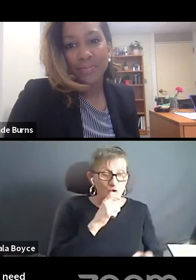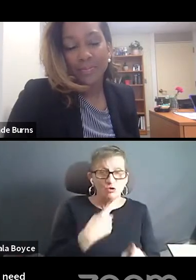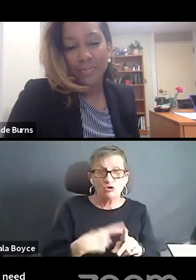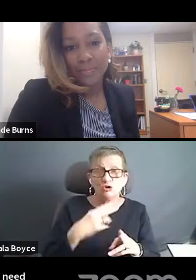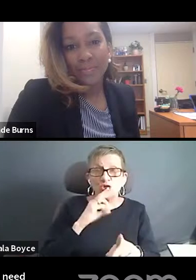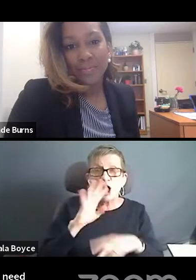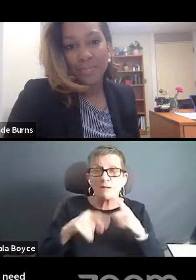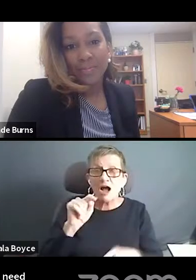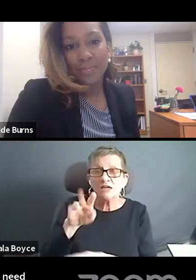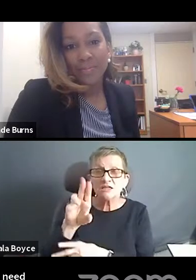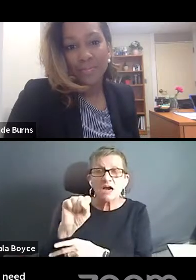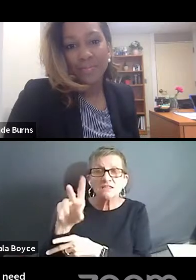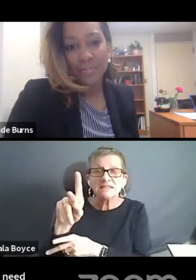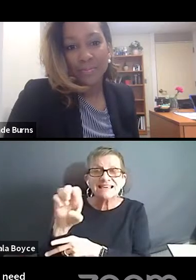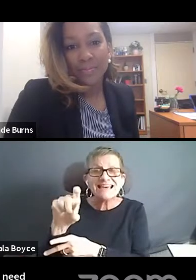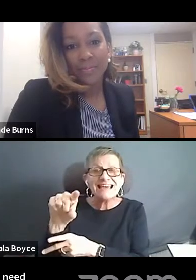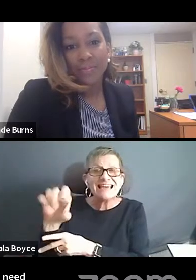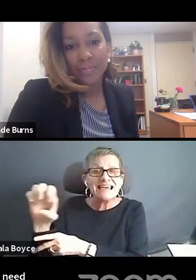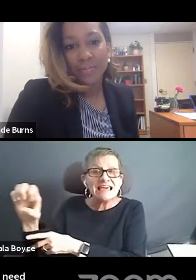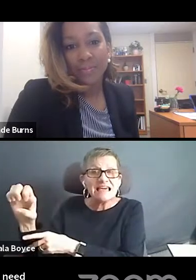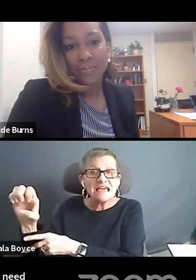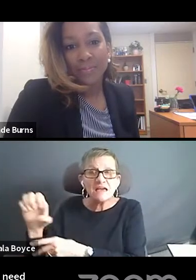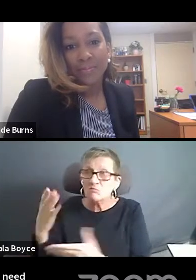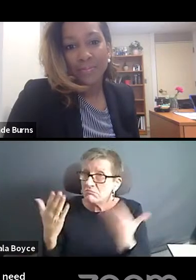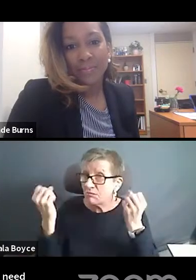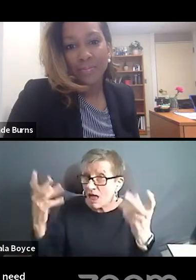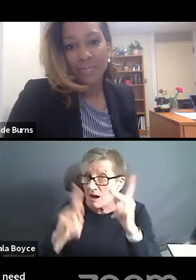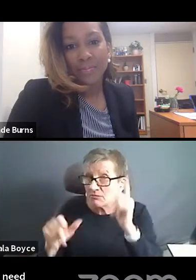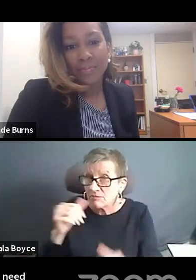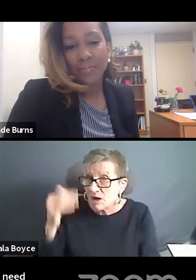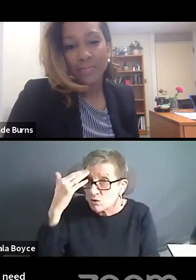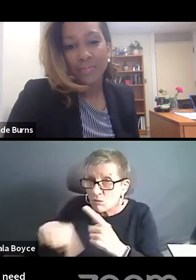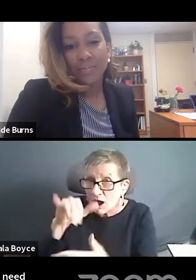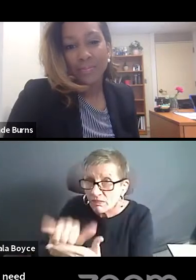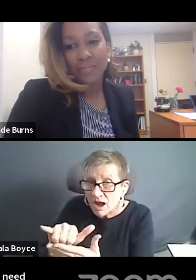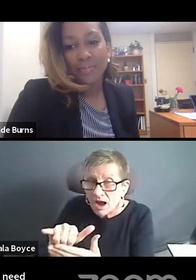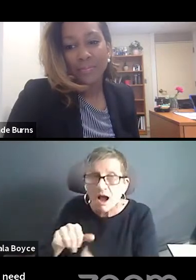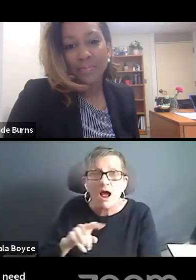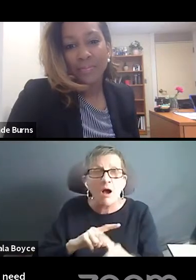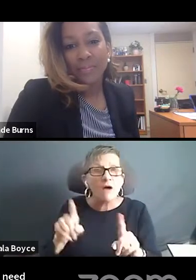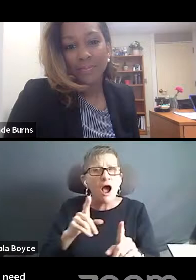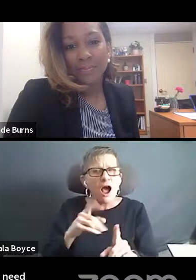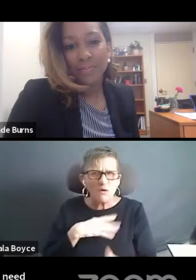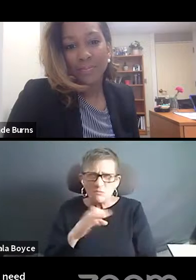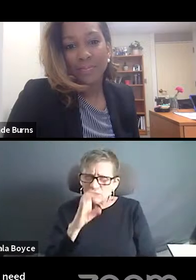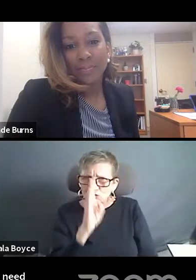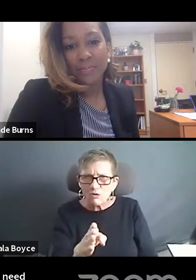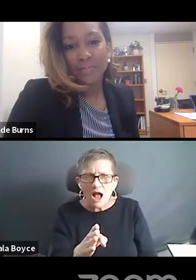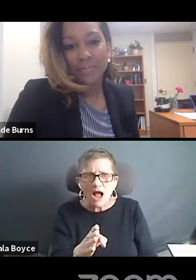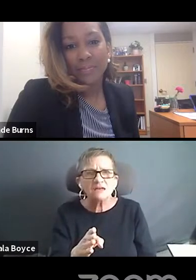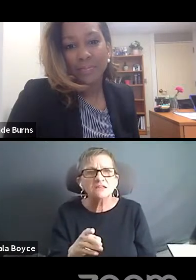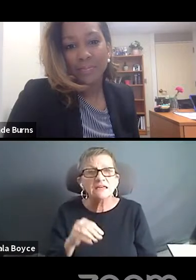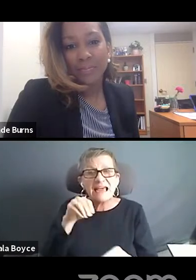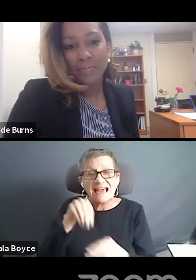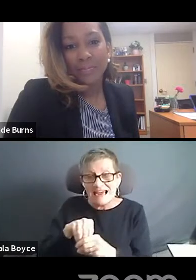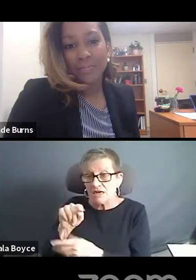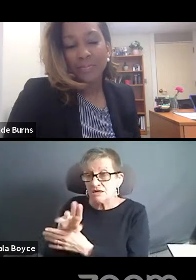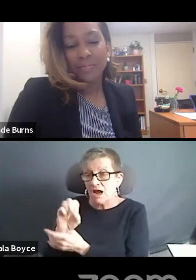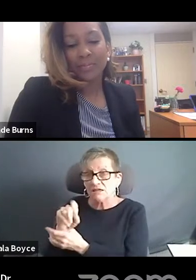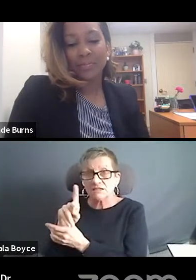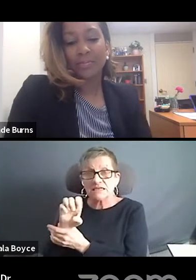right? Tuskegee is something that maybe a lot of people don't know, right? But to be very direct, in the